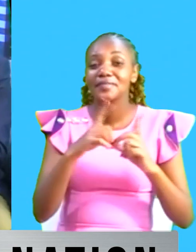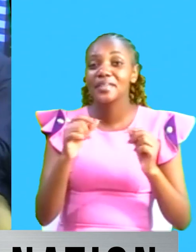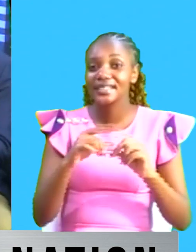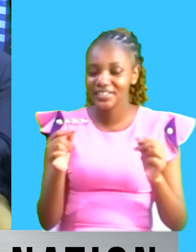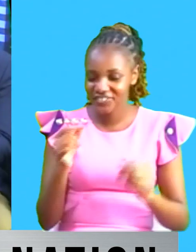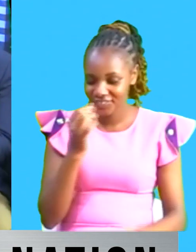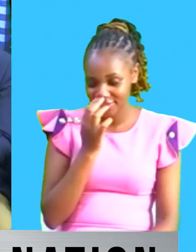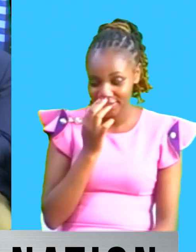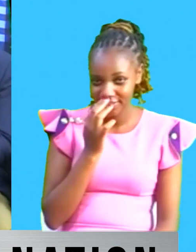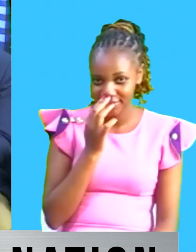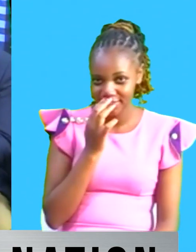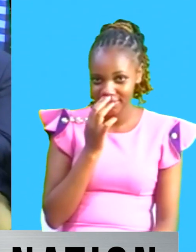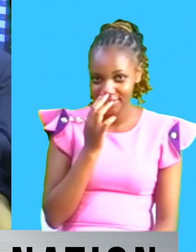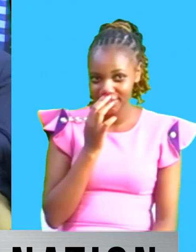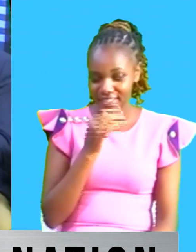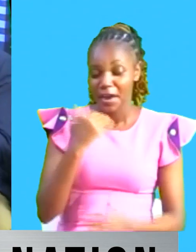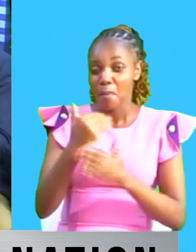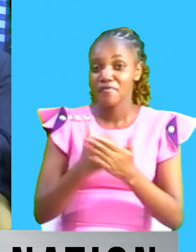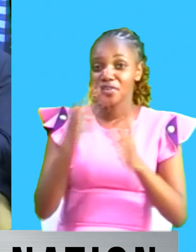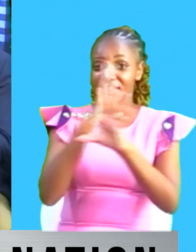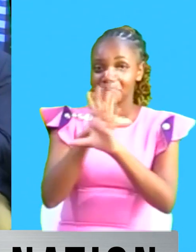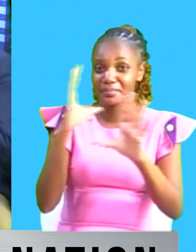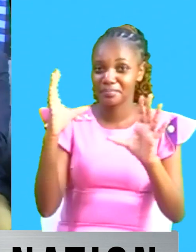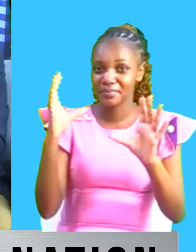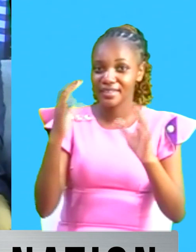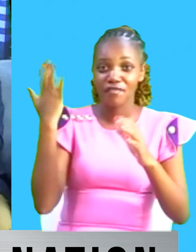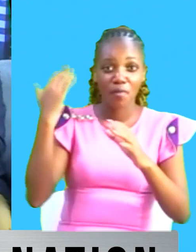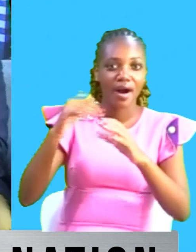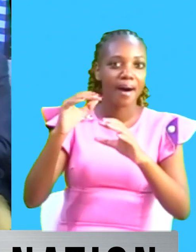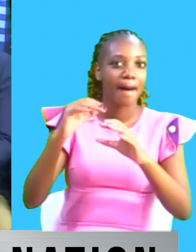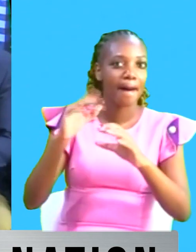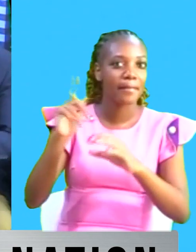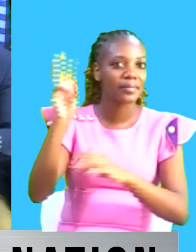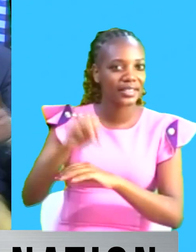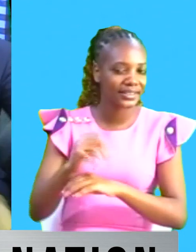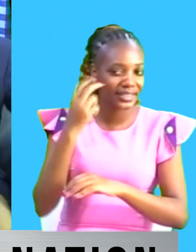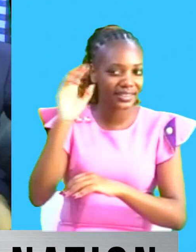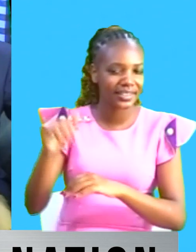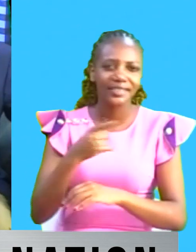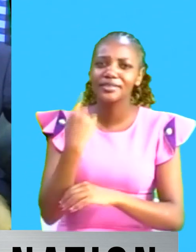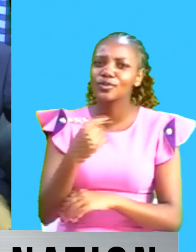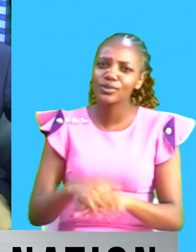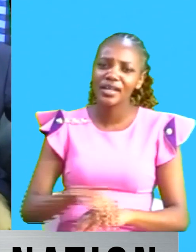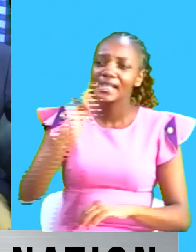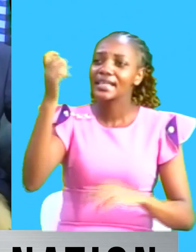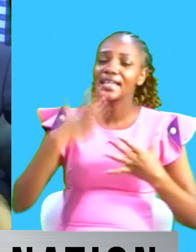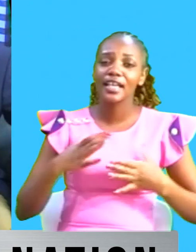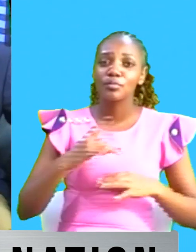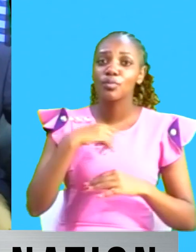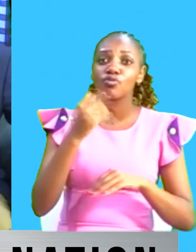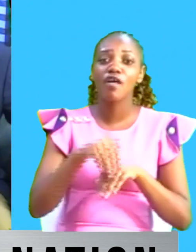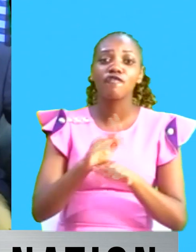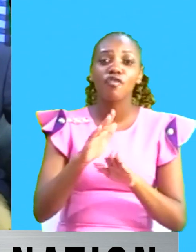even the president, I mean the former prime minister, sees it, is the Kenyans who are basically